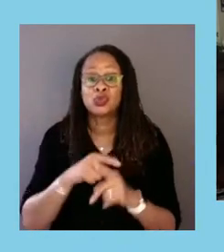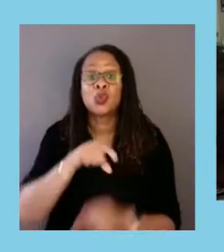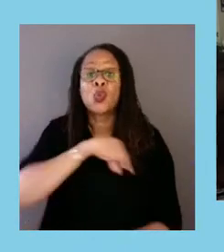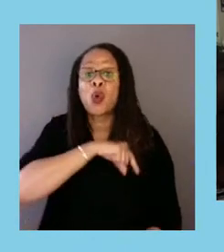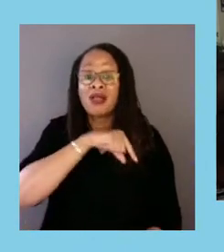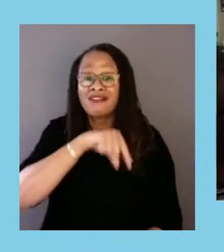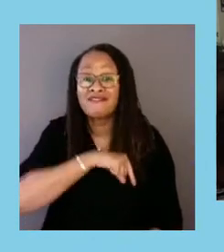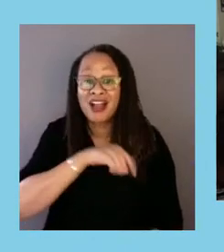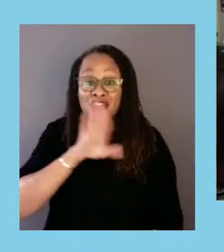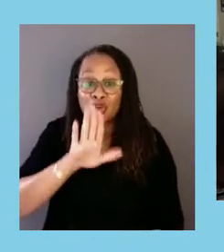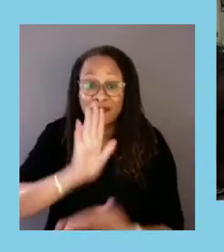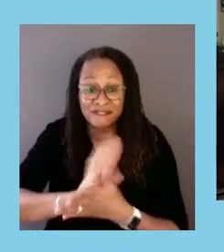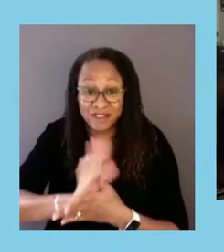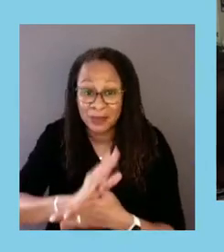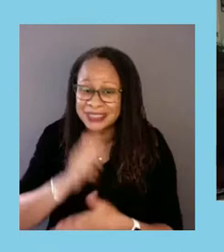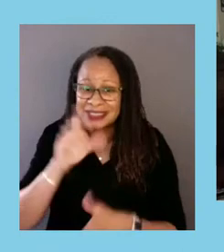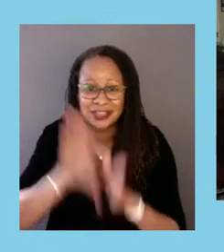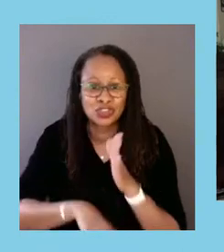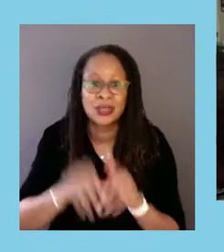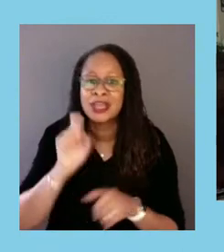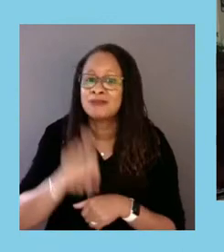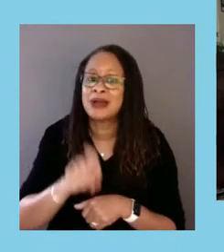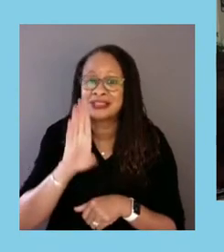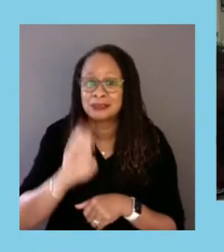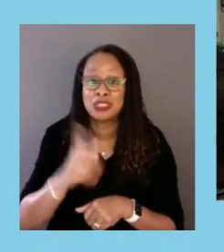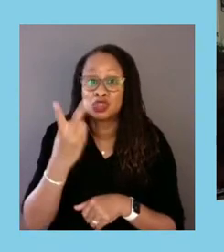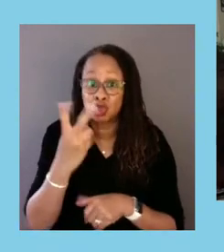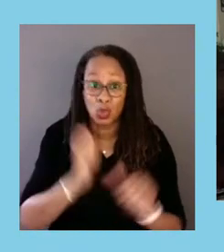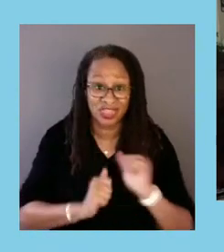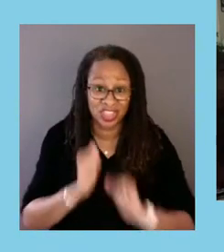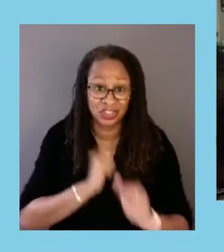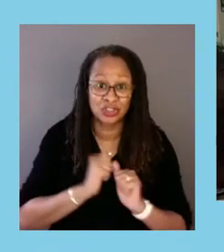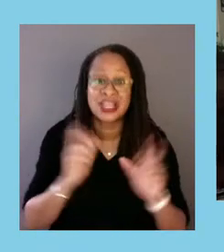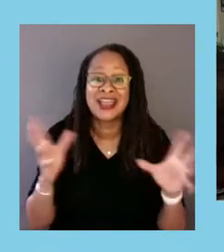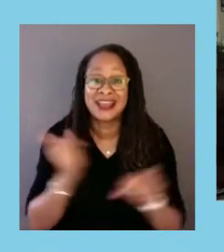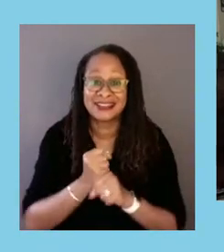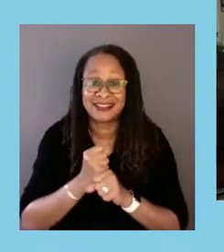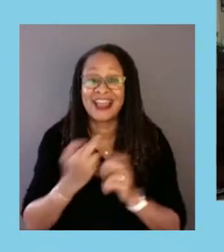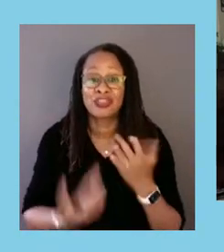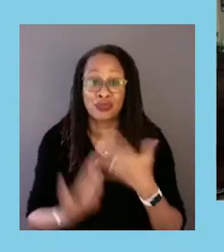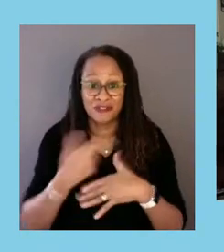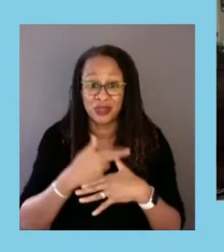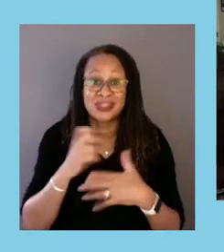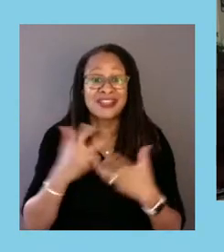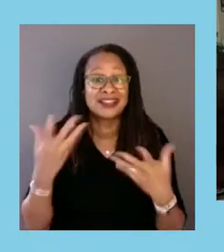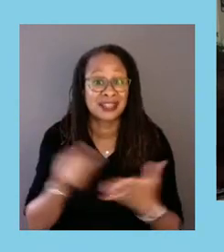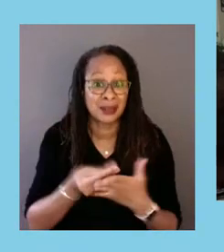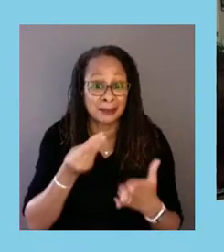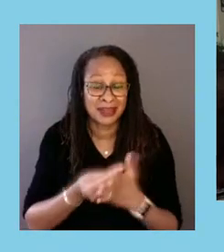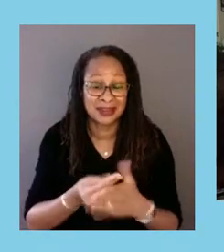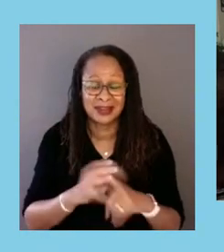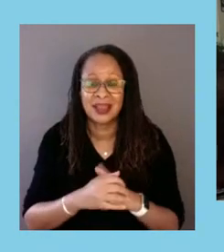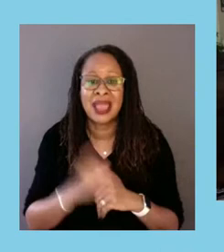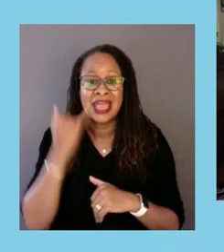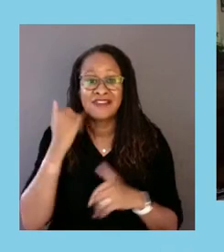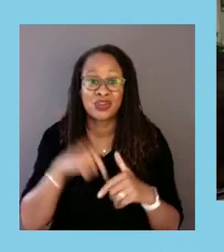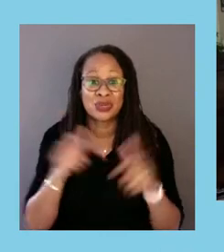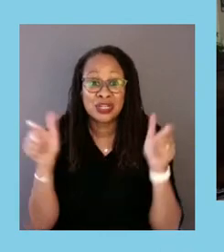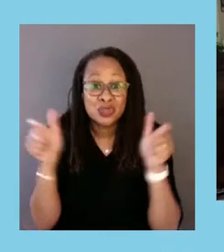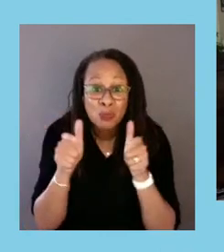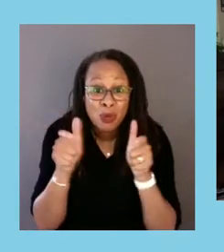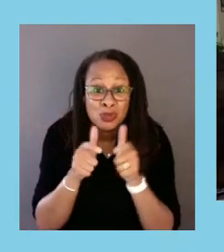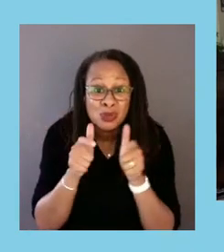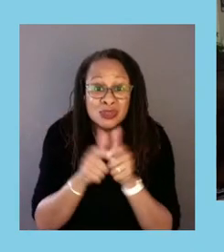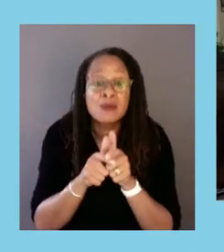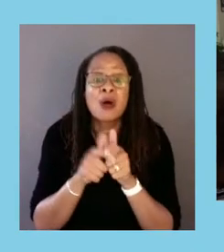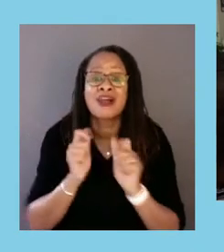cheap, because you got to be in two theaters and get those reviews. And that's a lot of money. Even if you're in a small theater, it's not